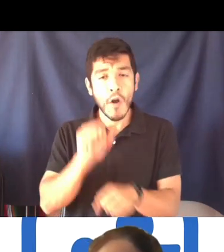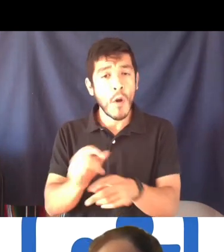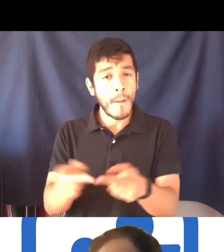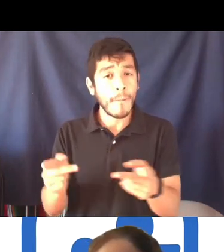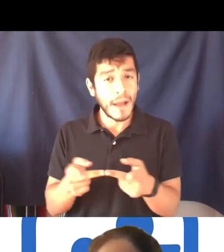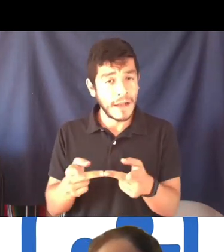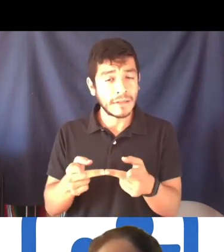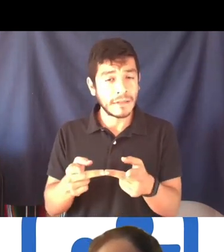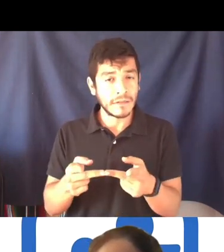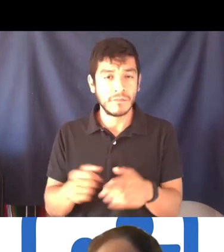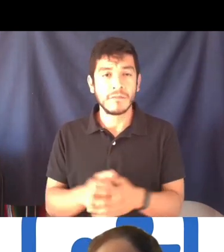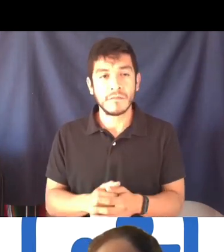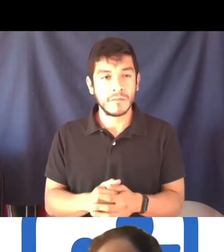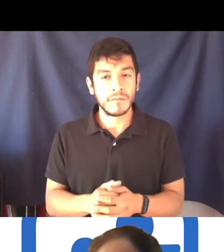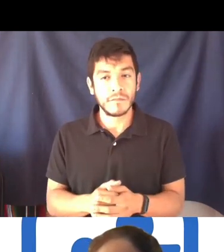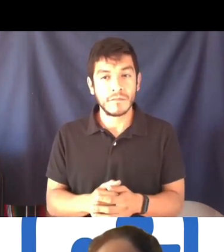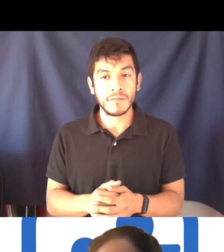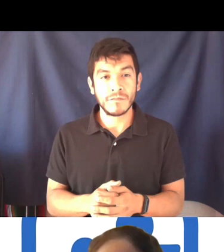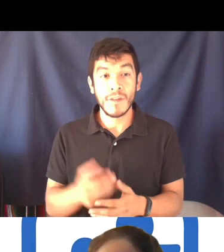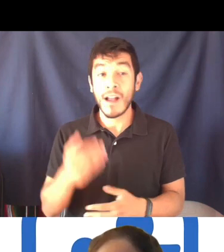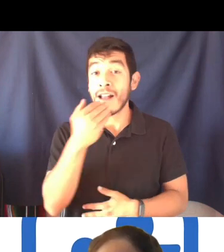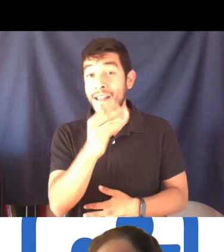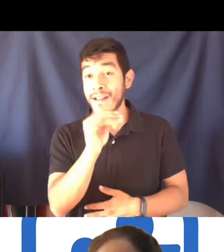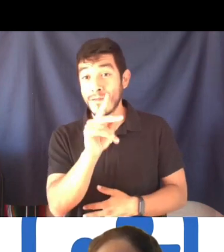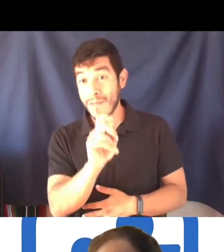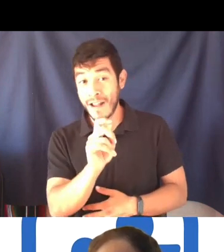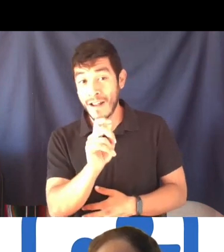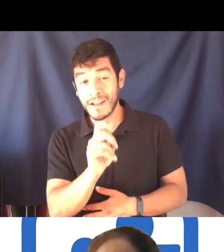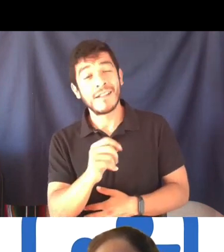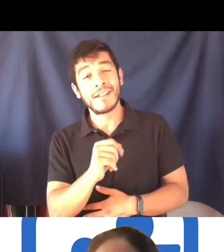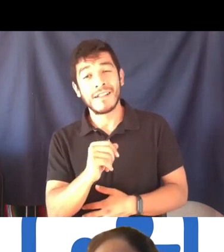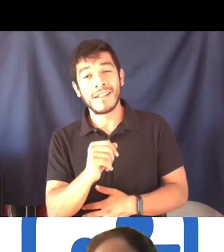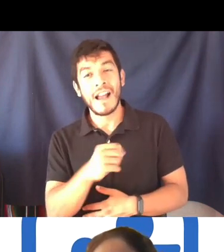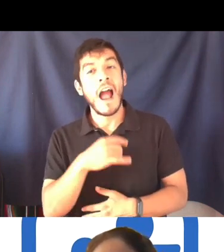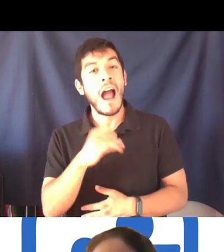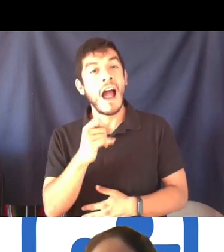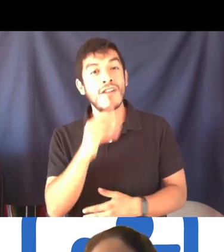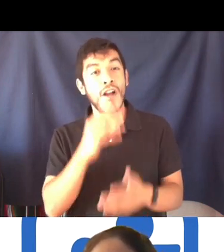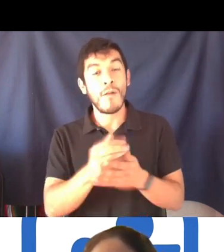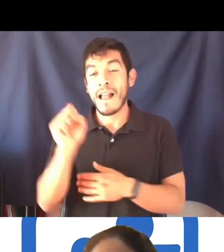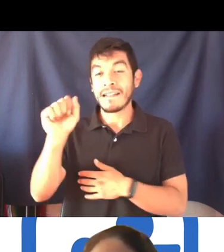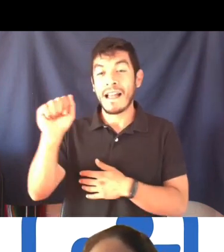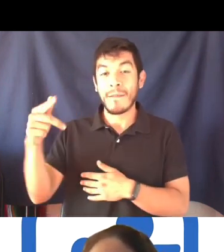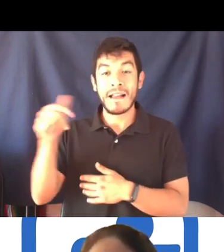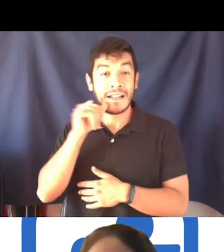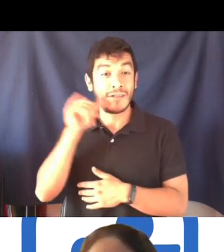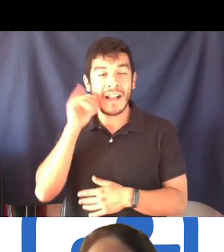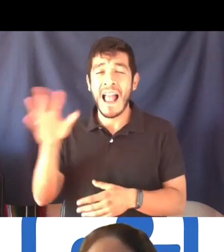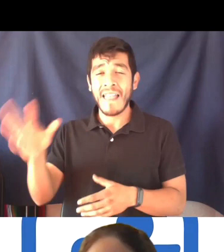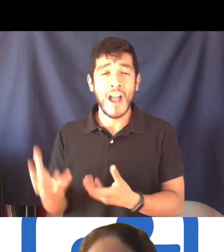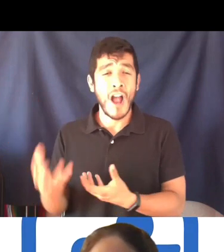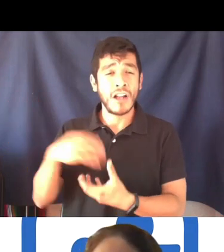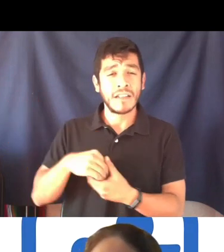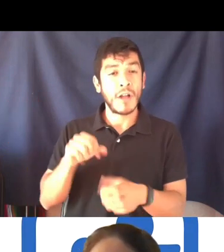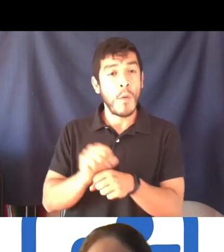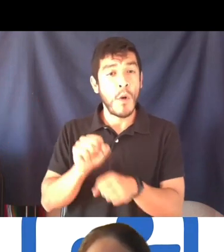contexts. Super. Thanks, Mike. Great answer. And yeah, I just talked with SAP yesterday and their Autism at Work global leader. They